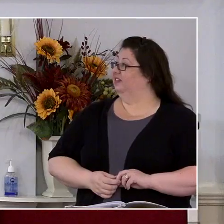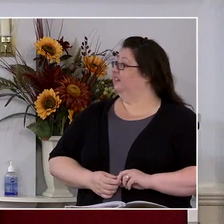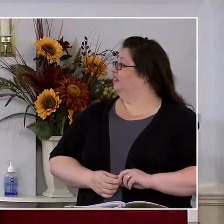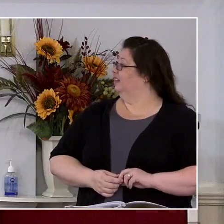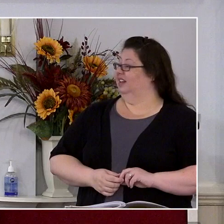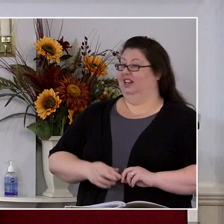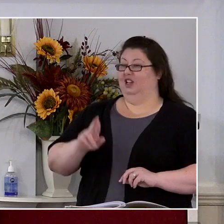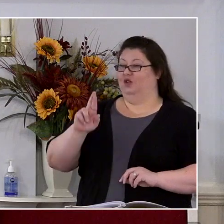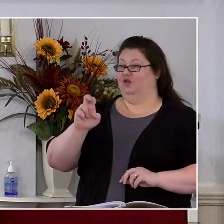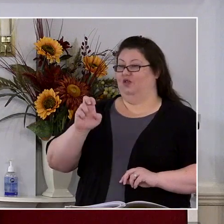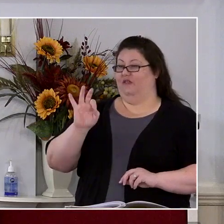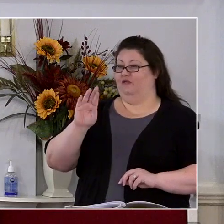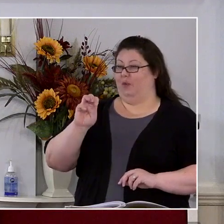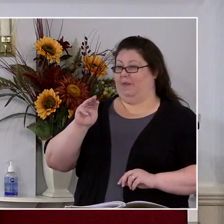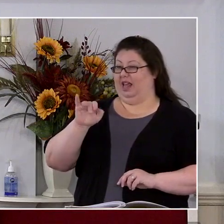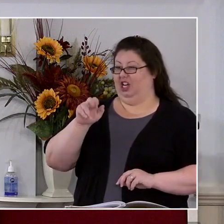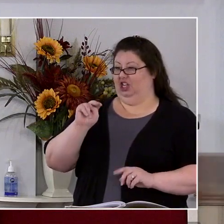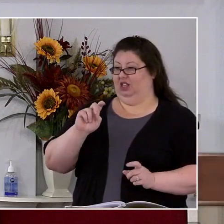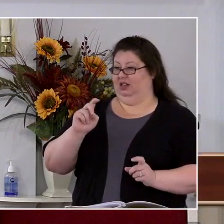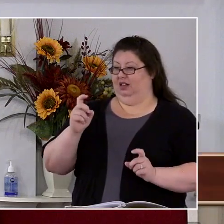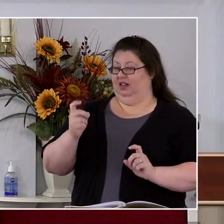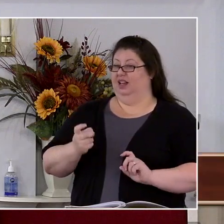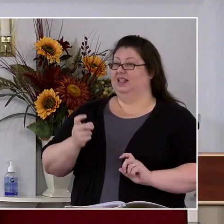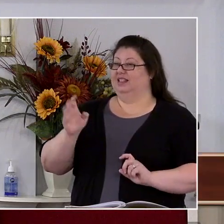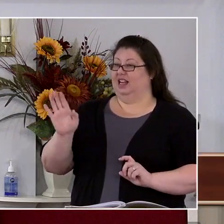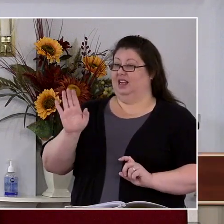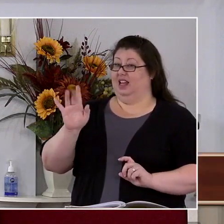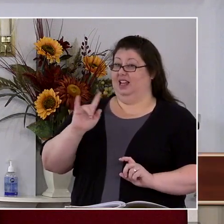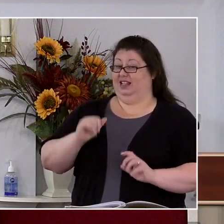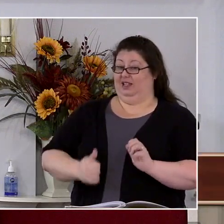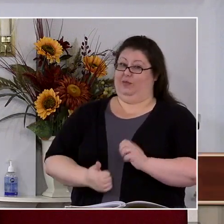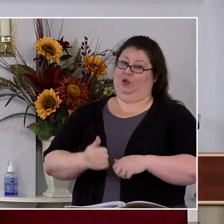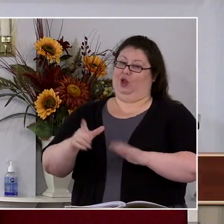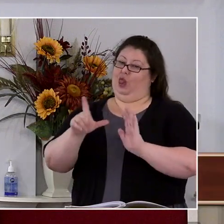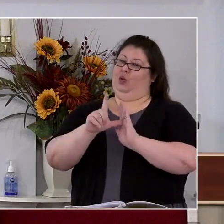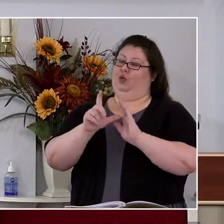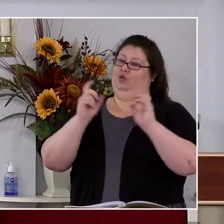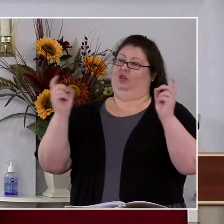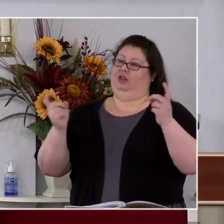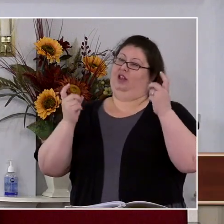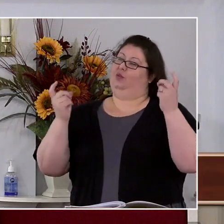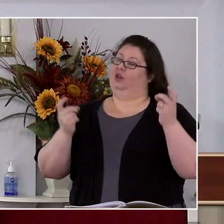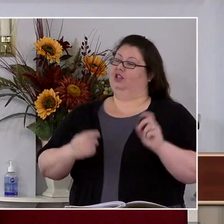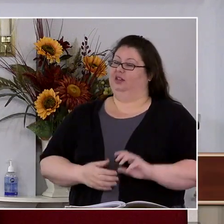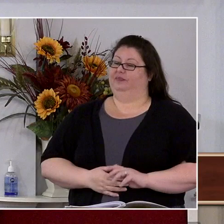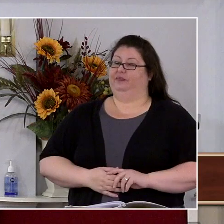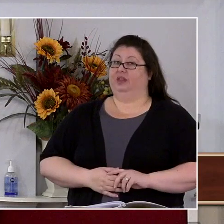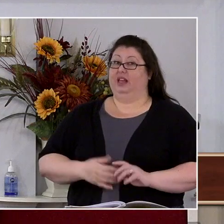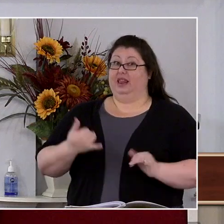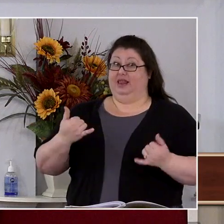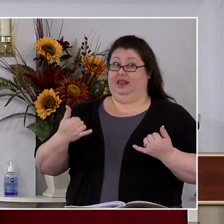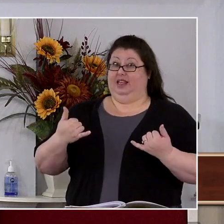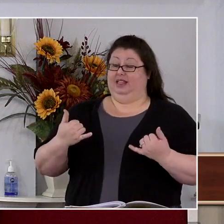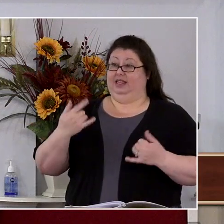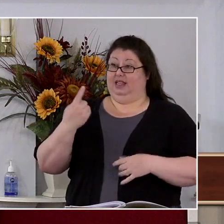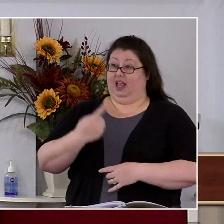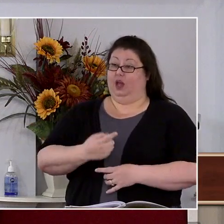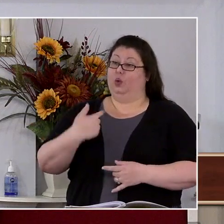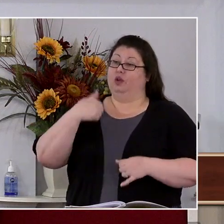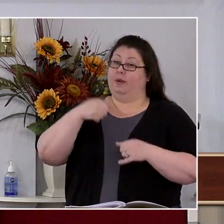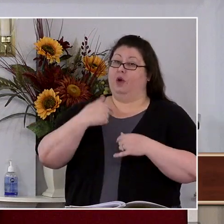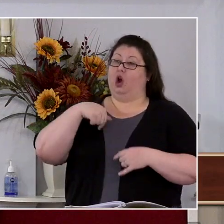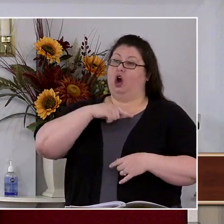It's Reformation Sunday, that most Lutheran of liturgical celebrations. On this day, we remember